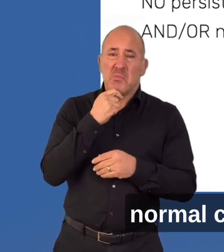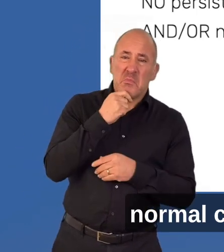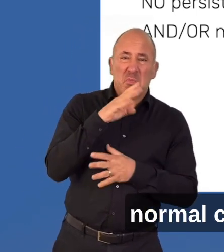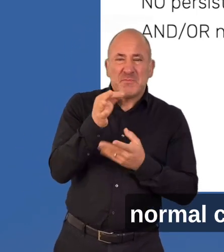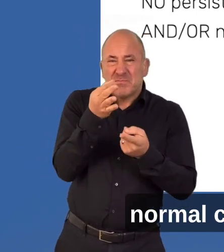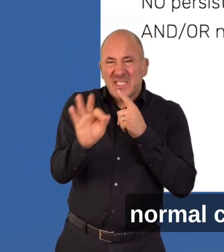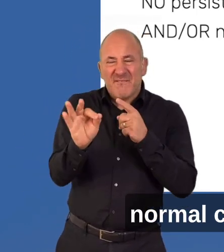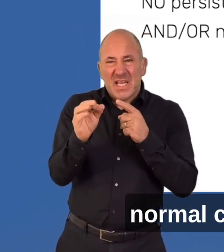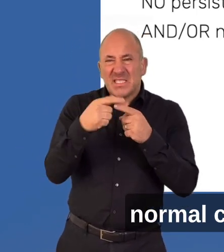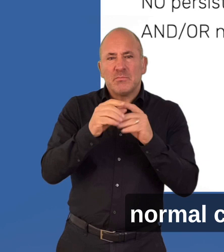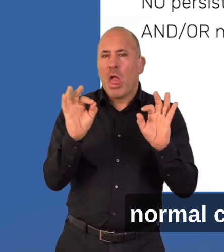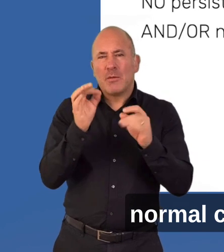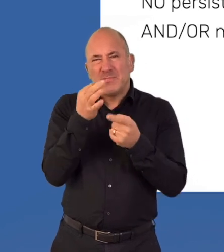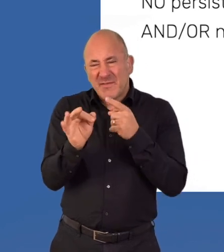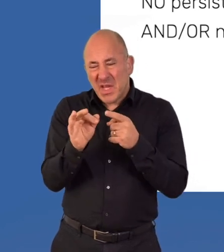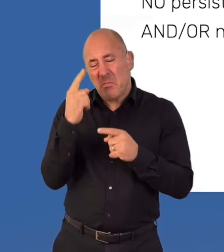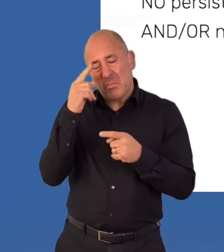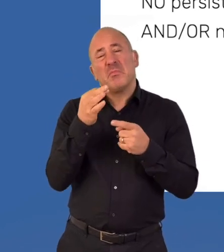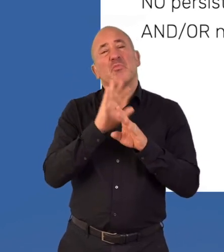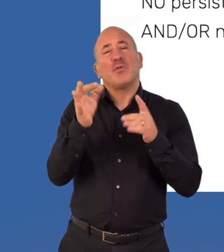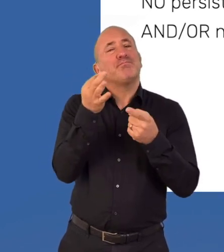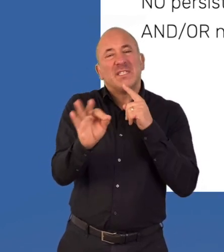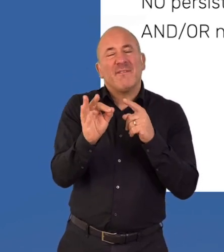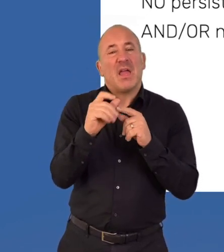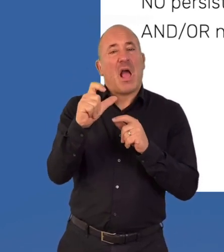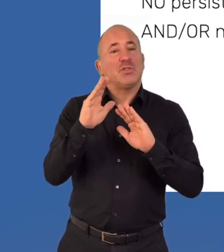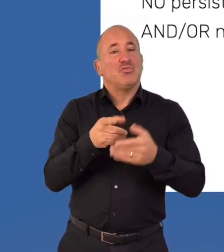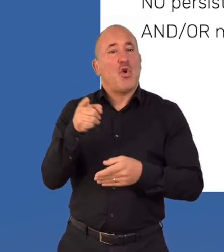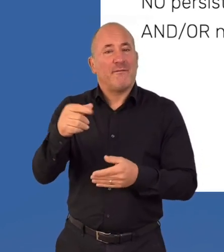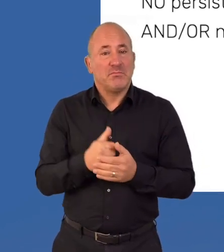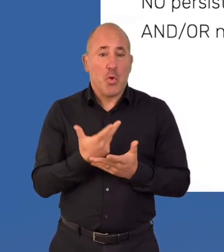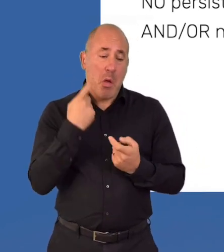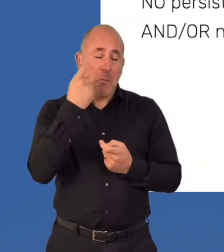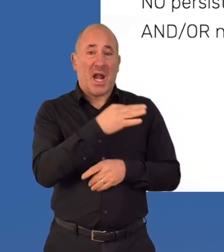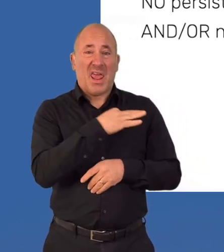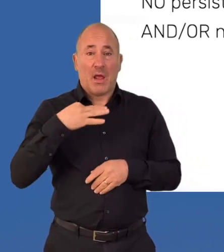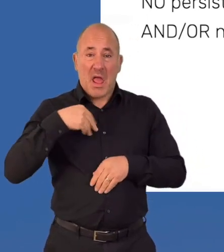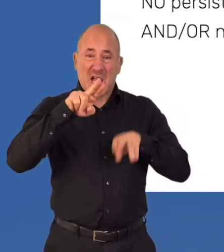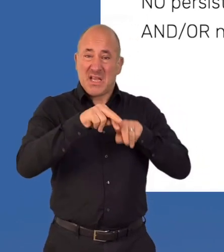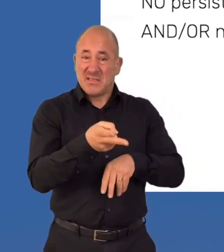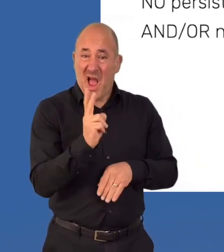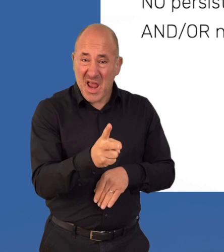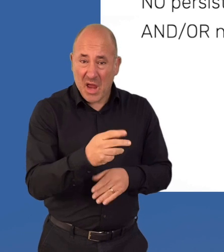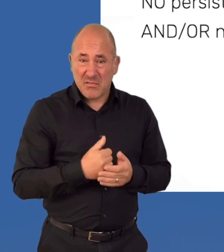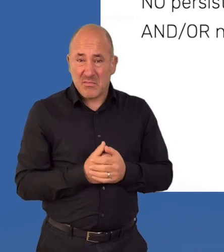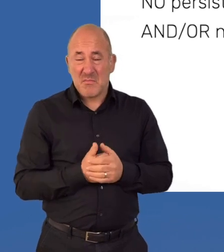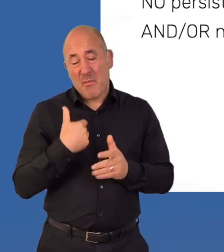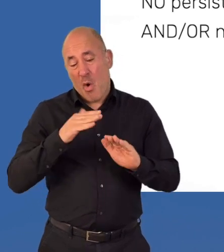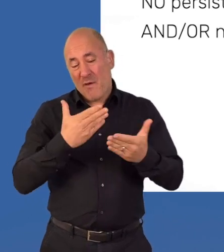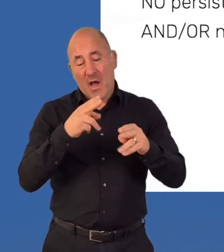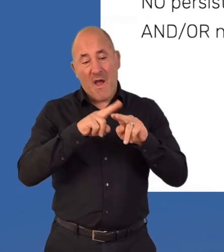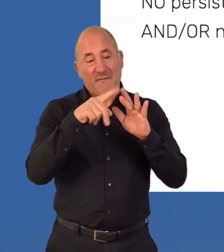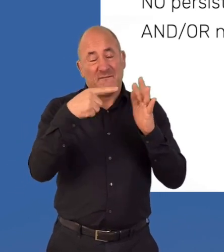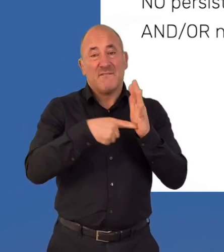consider a non-specific symptom cancer service. Consider clinical reassessment. You may want to offer